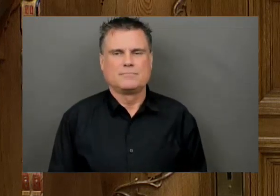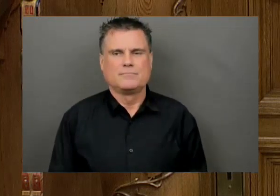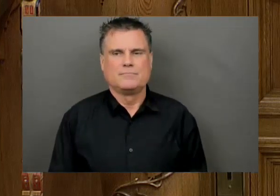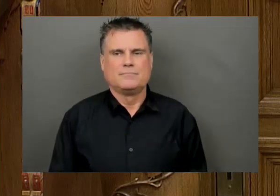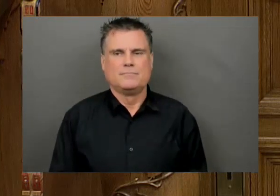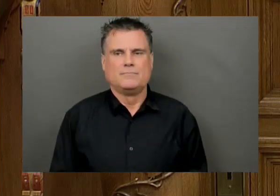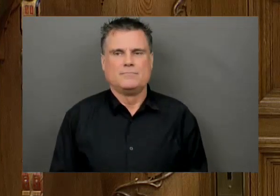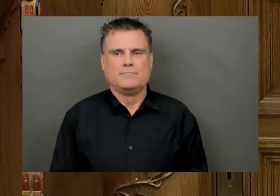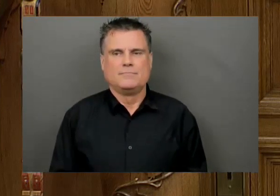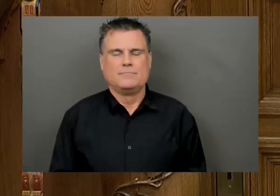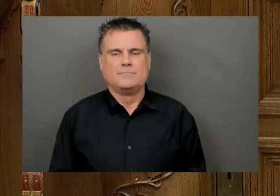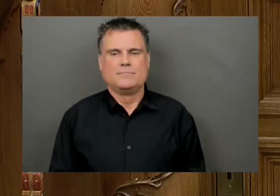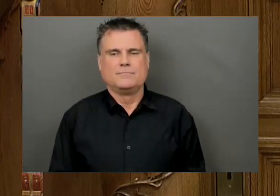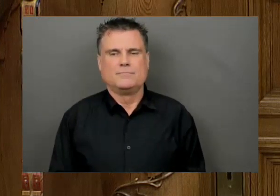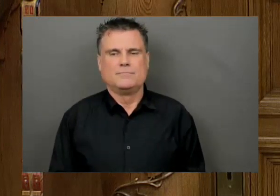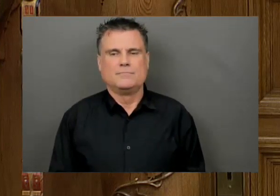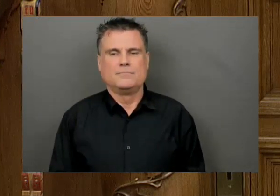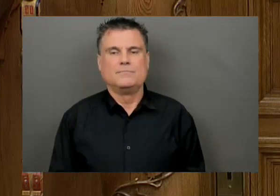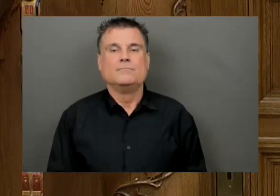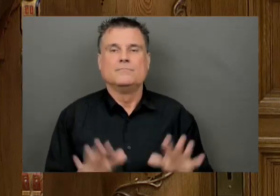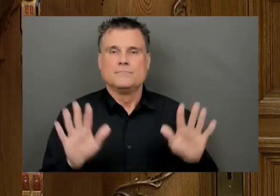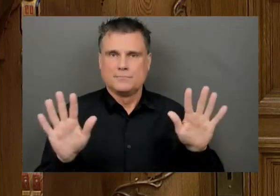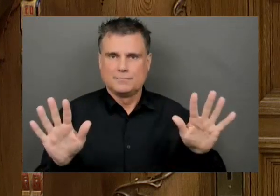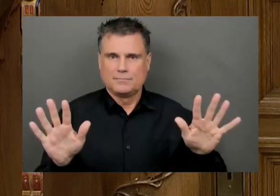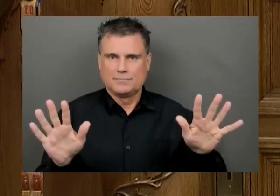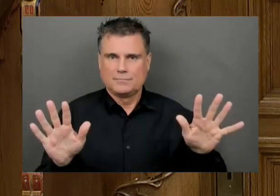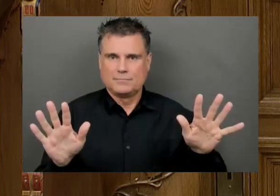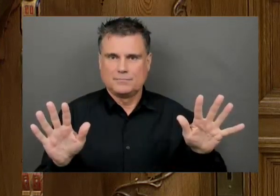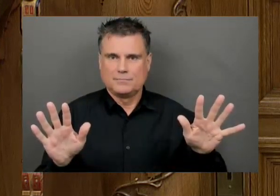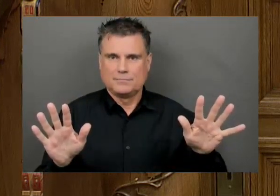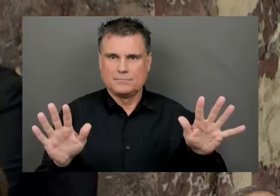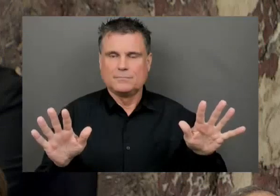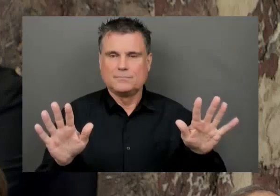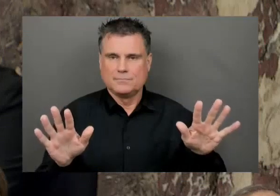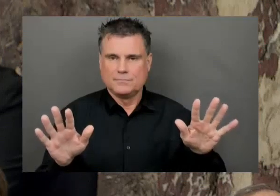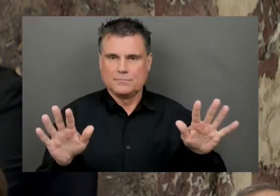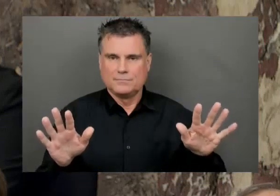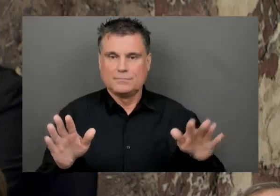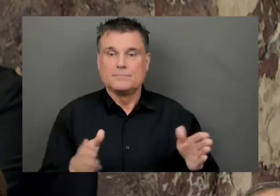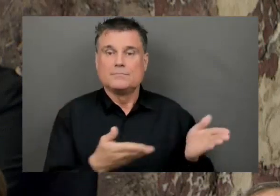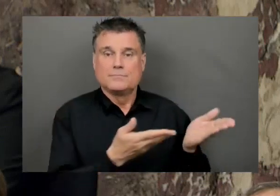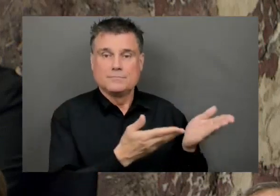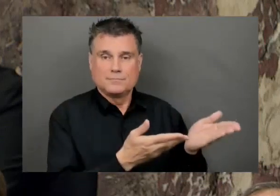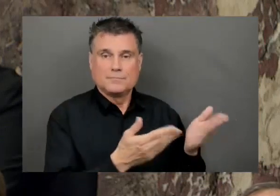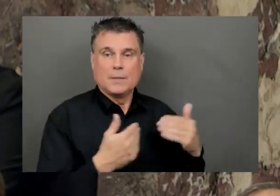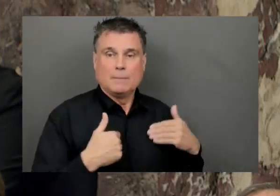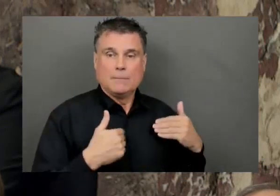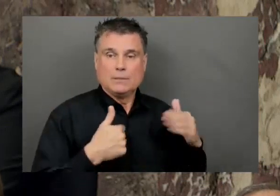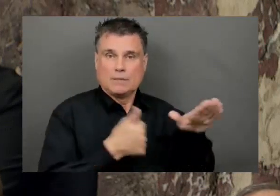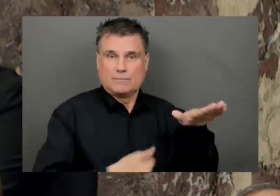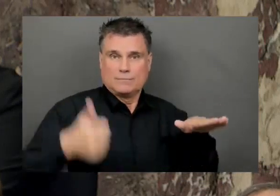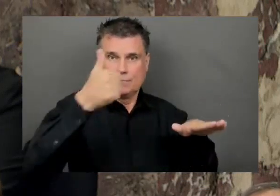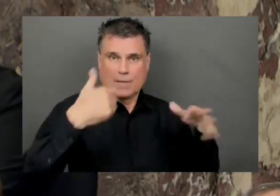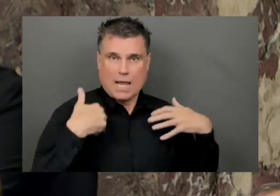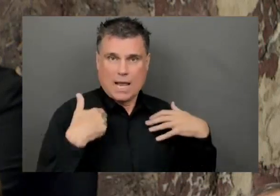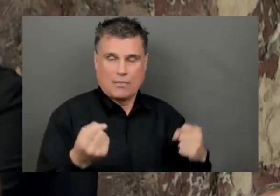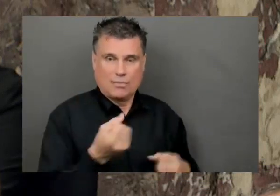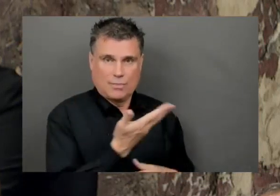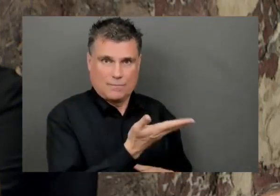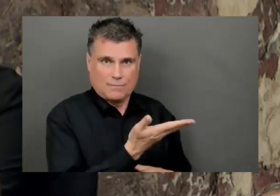Members. Minister of Health. Honourable Speaker, we have, as I noted,